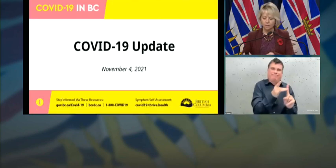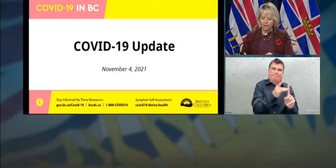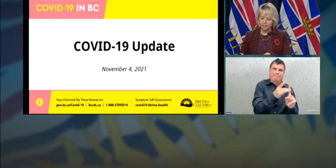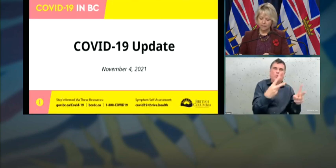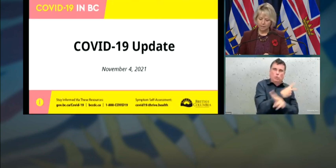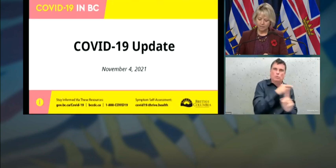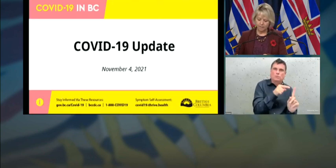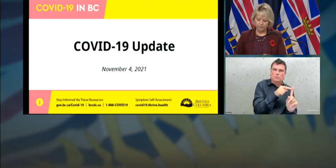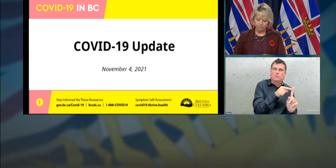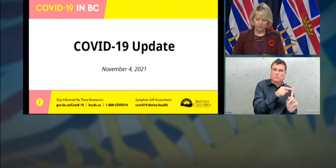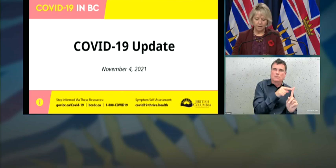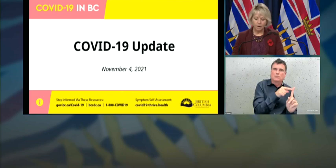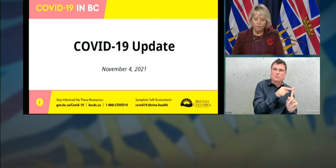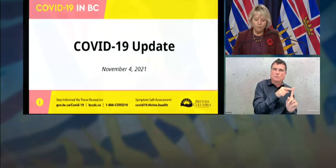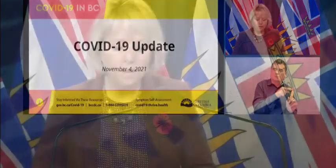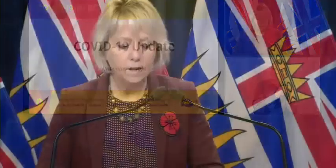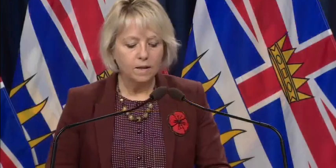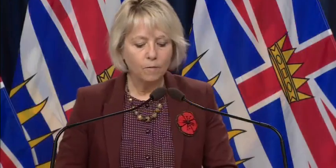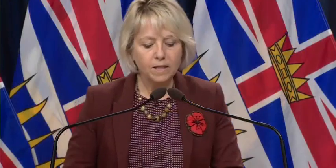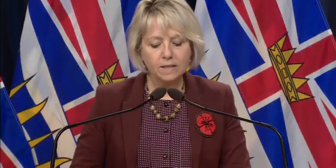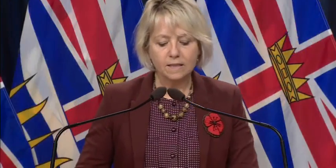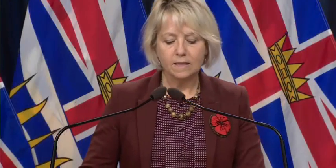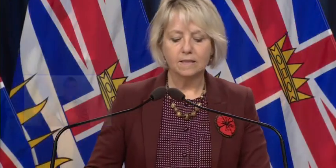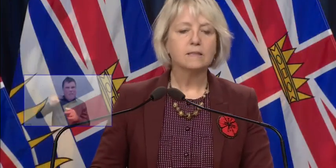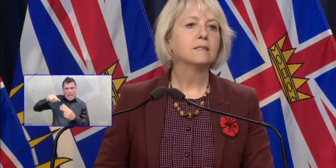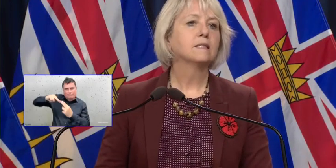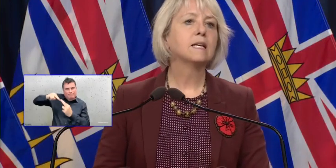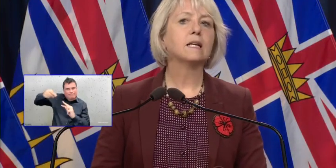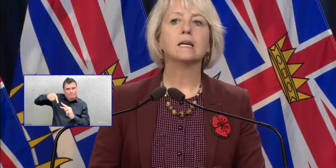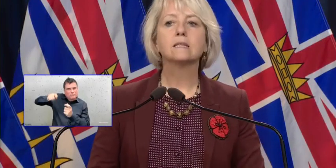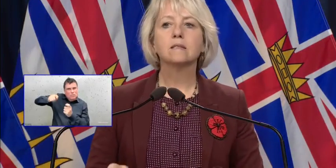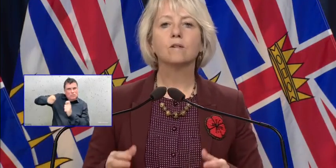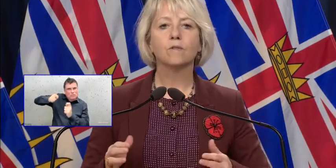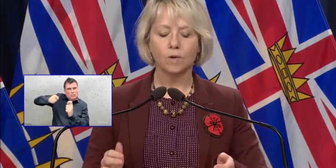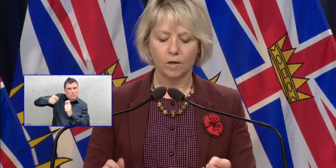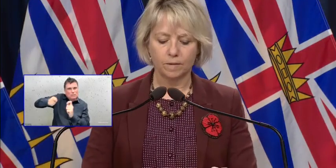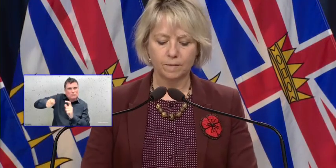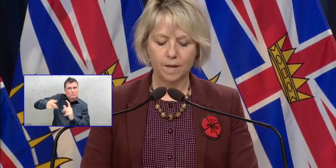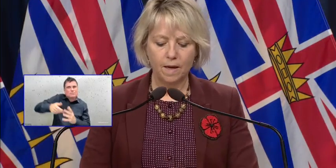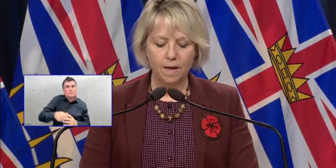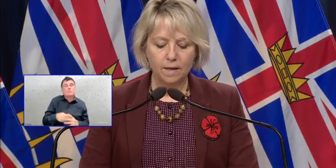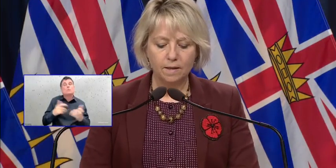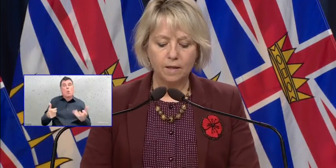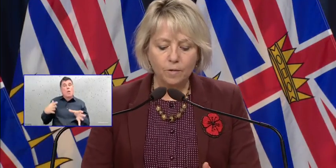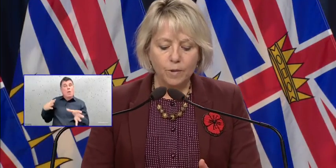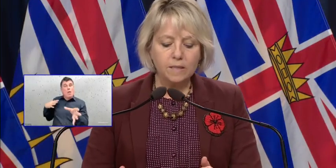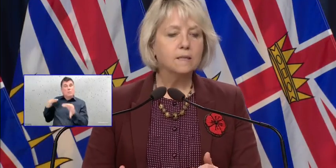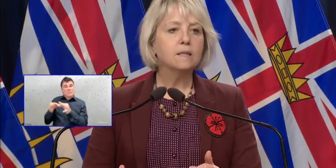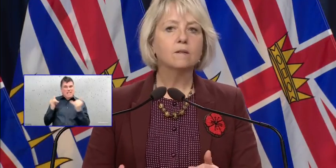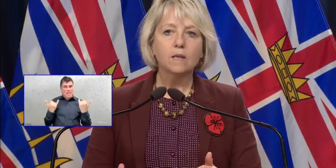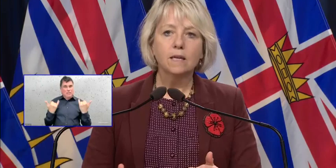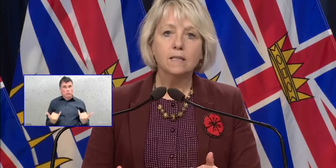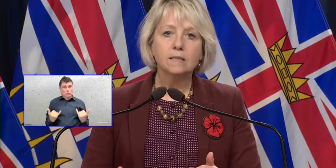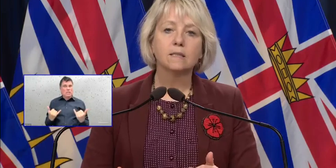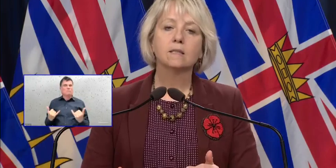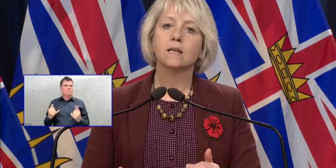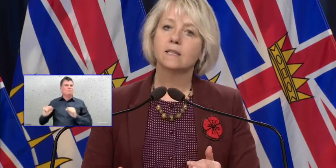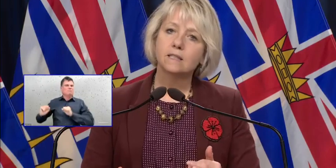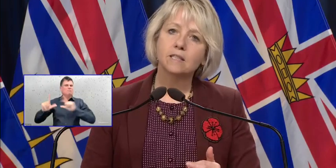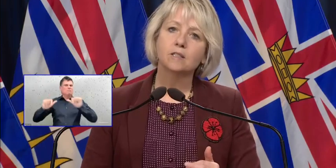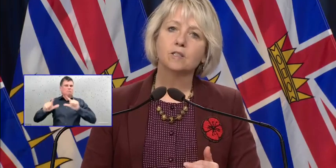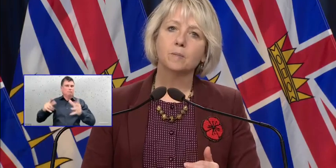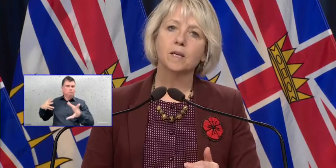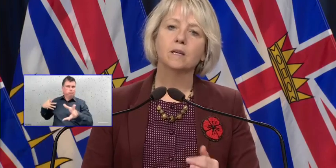So that's the update right now. And what does this tell us overall? That the risk is